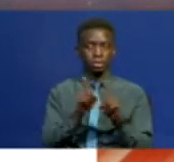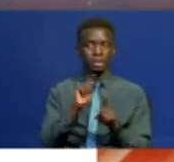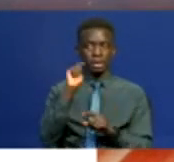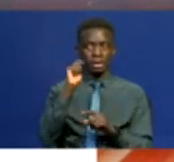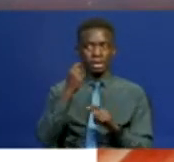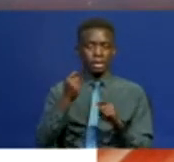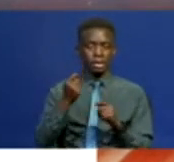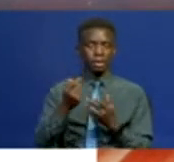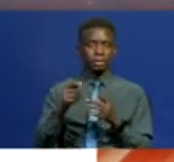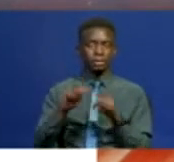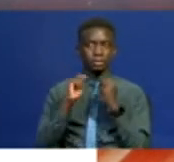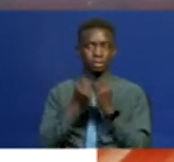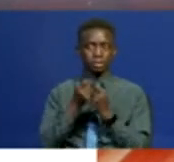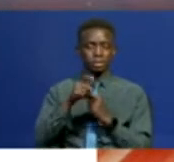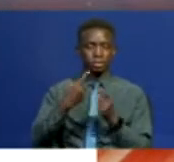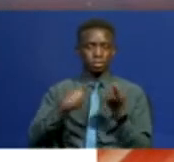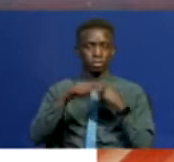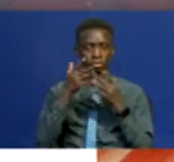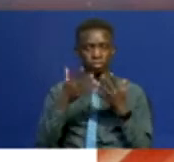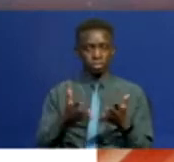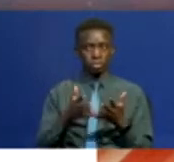win today's match by